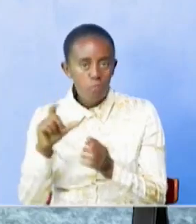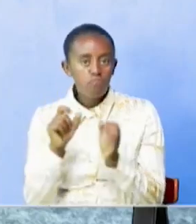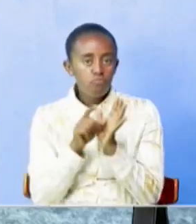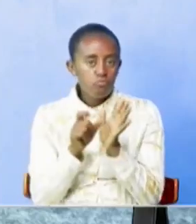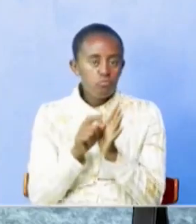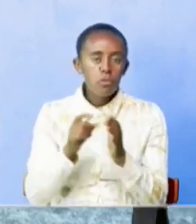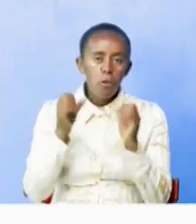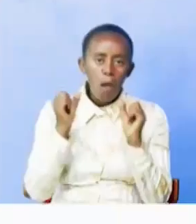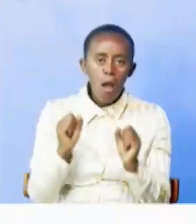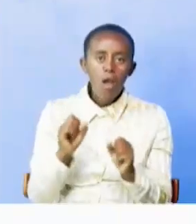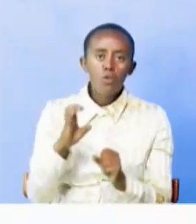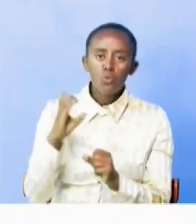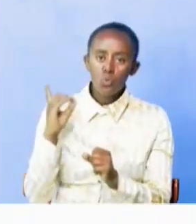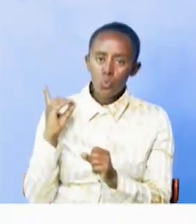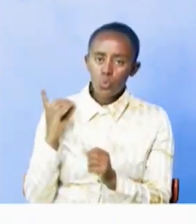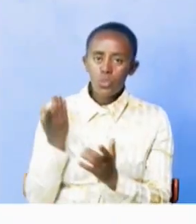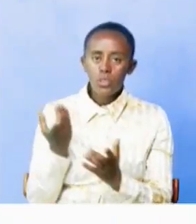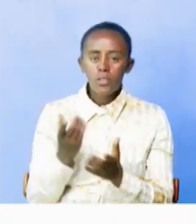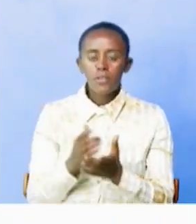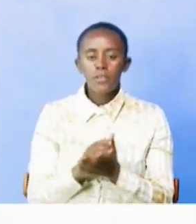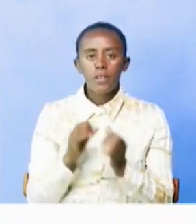can, could,